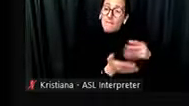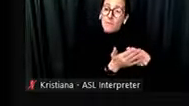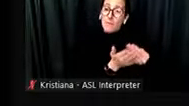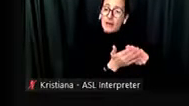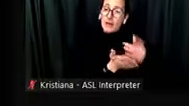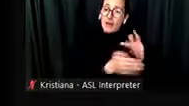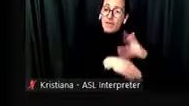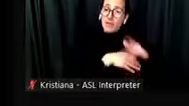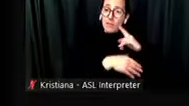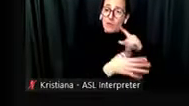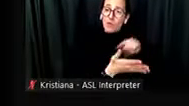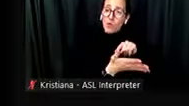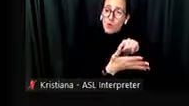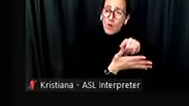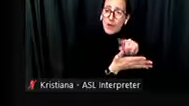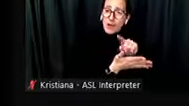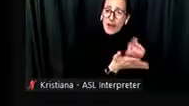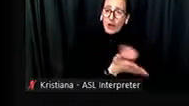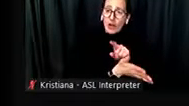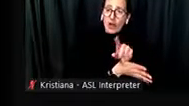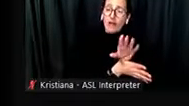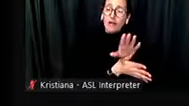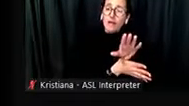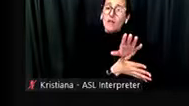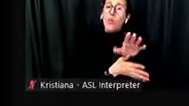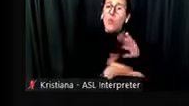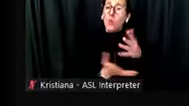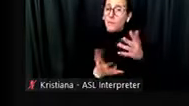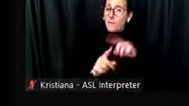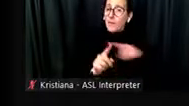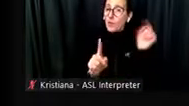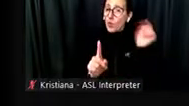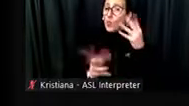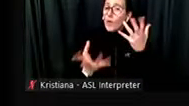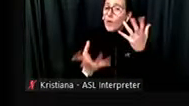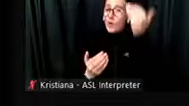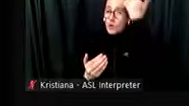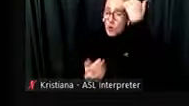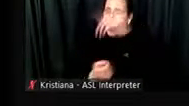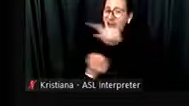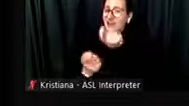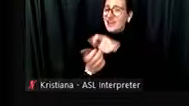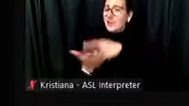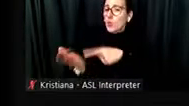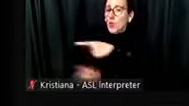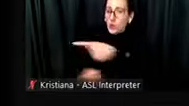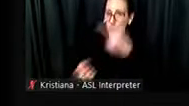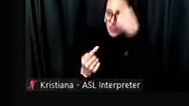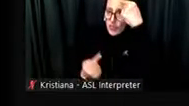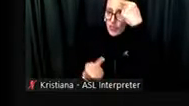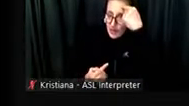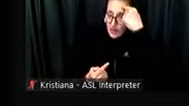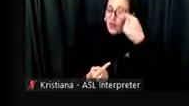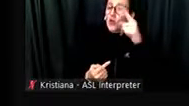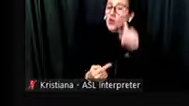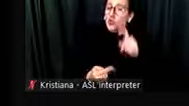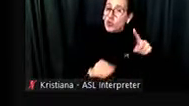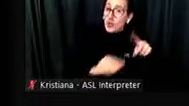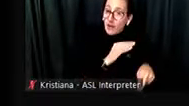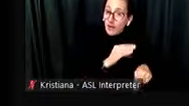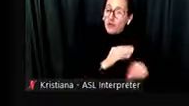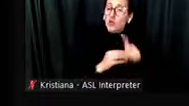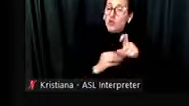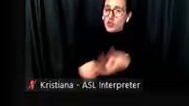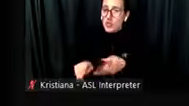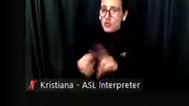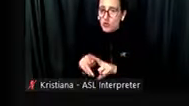with these answers, is we want to find out exactly what you think that is. And there will be an option for you